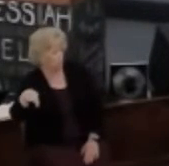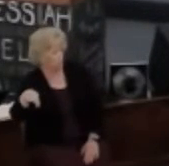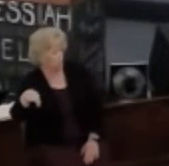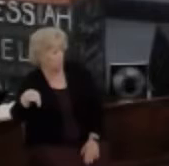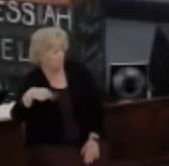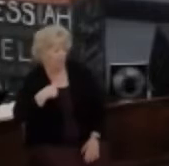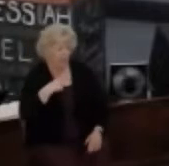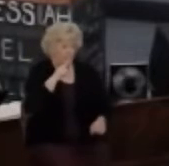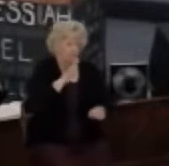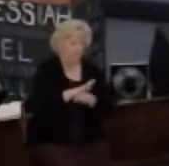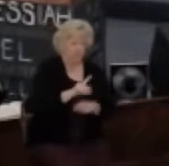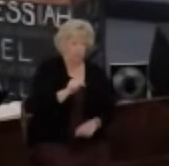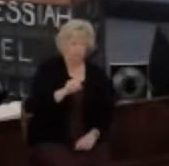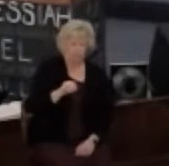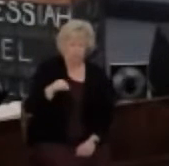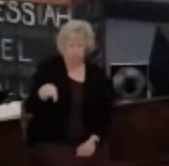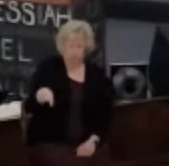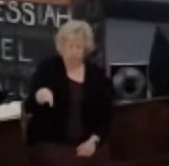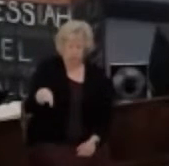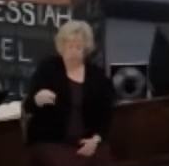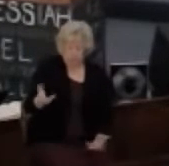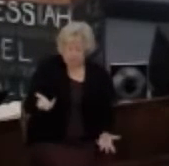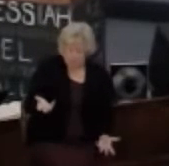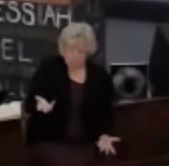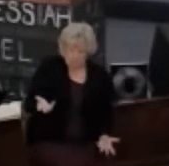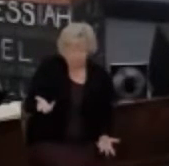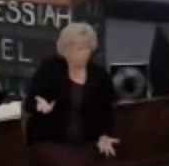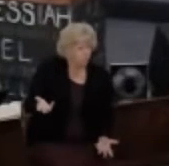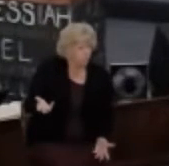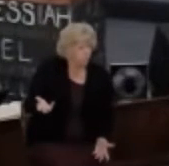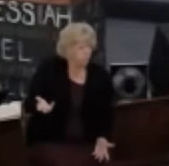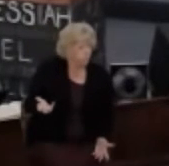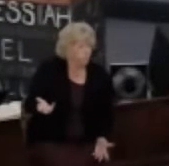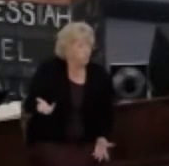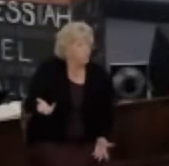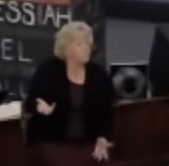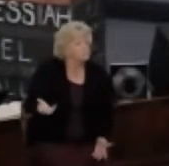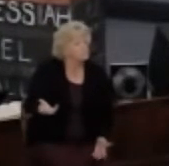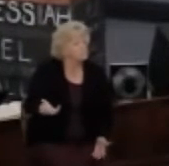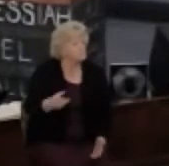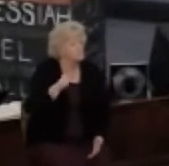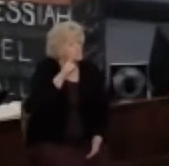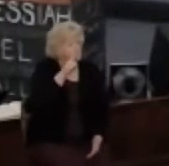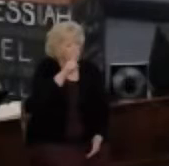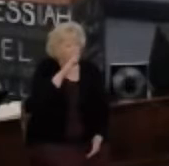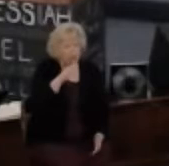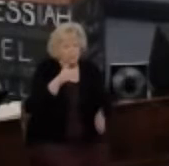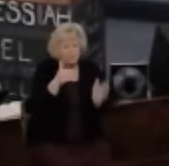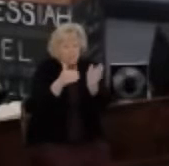What are you committed to? I mean, there